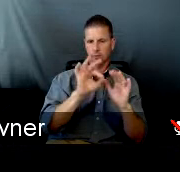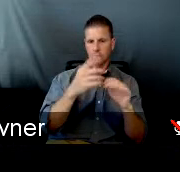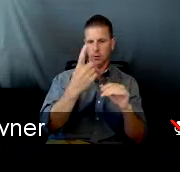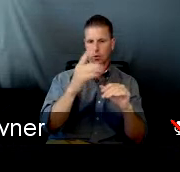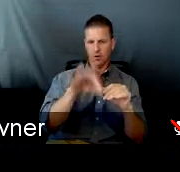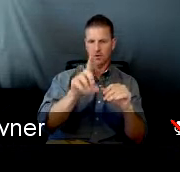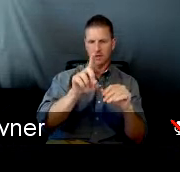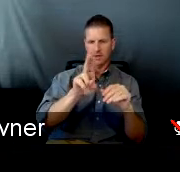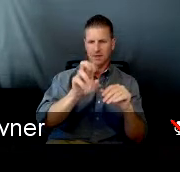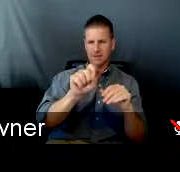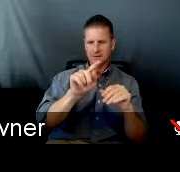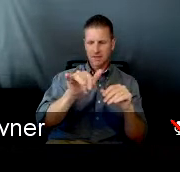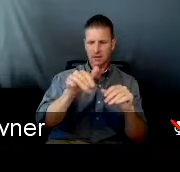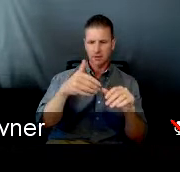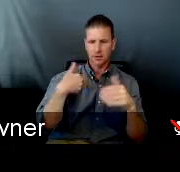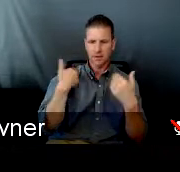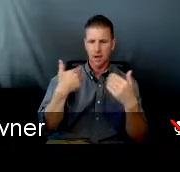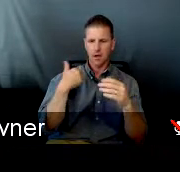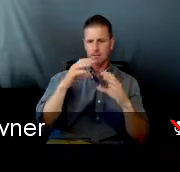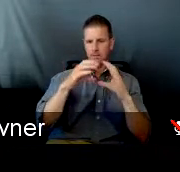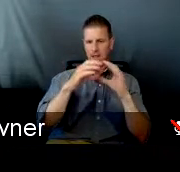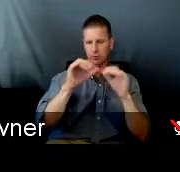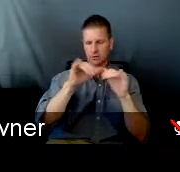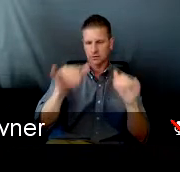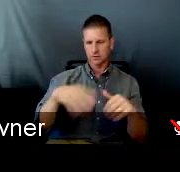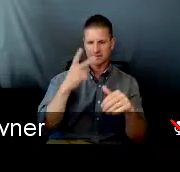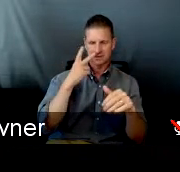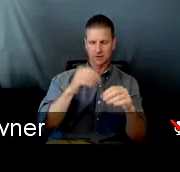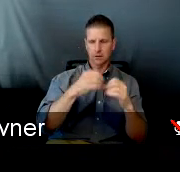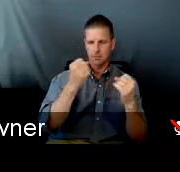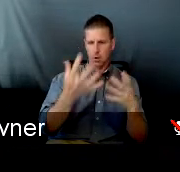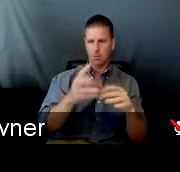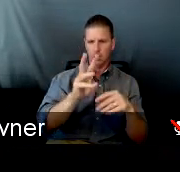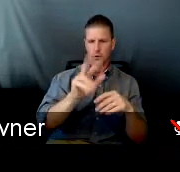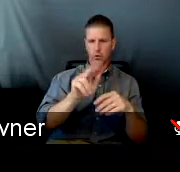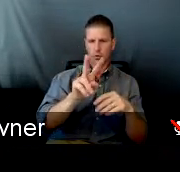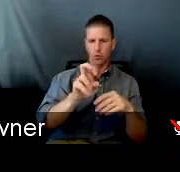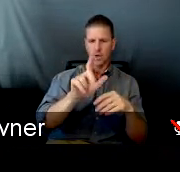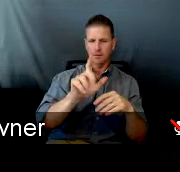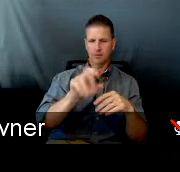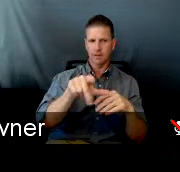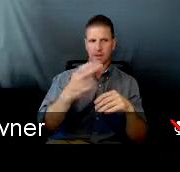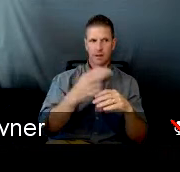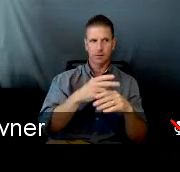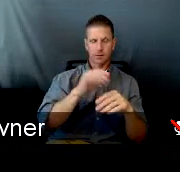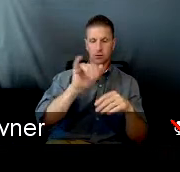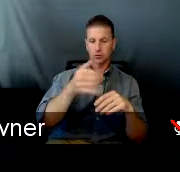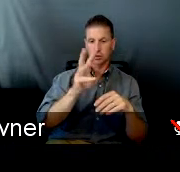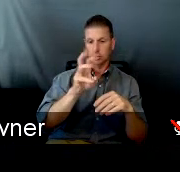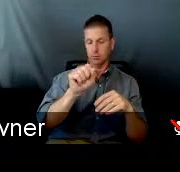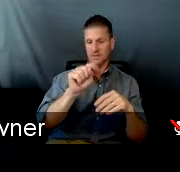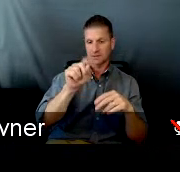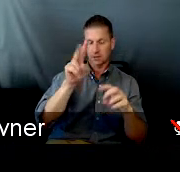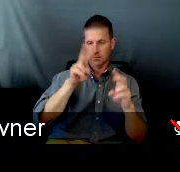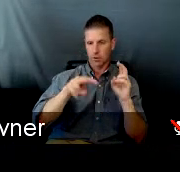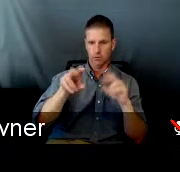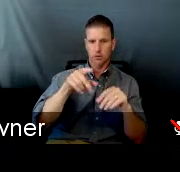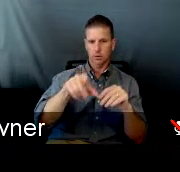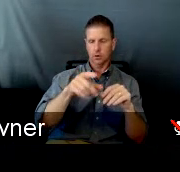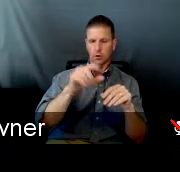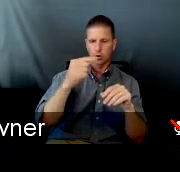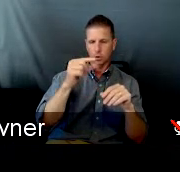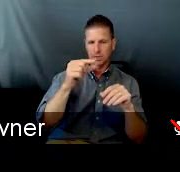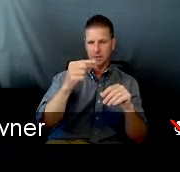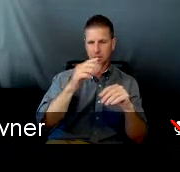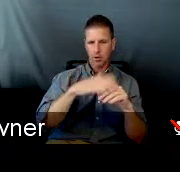dusty young planetary systems seen in multiple wavelengths. So the JWST observations are the sort of greenish ones